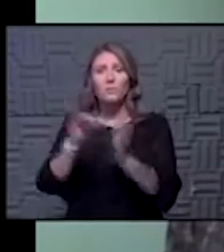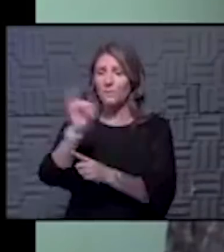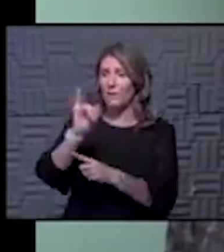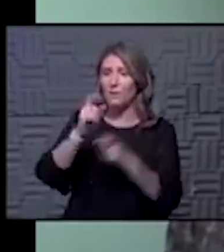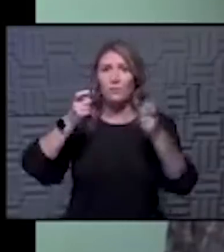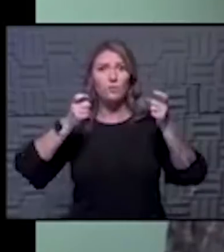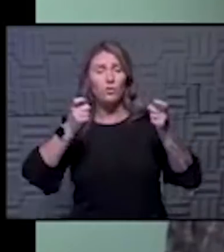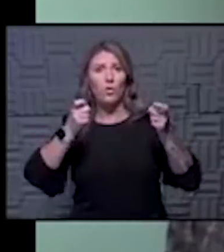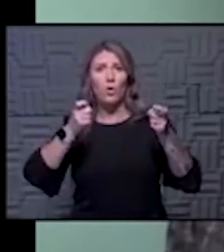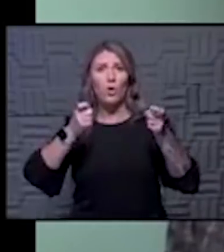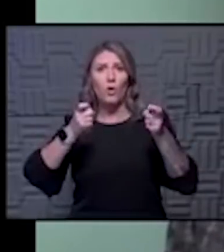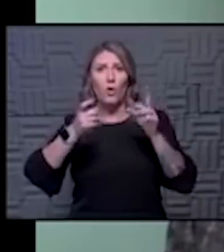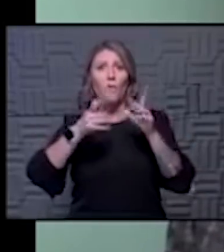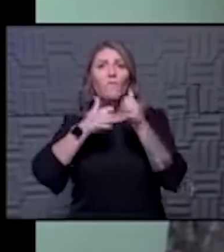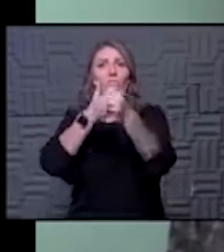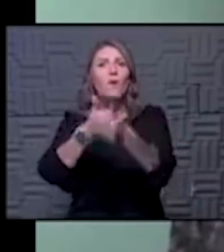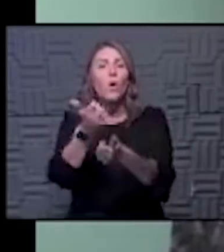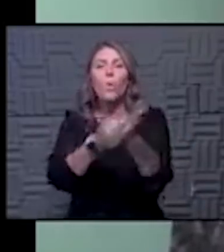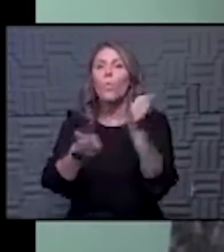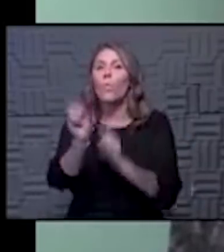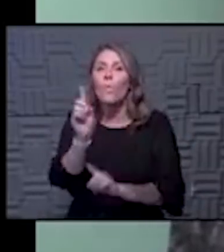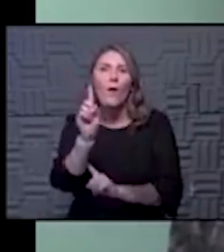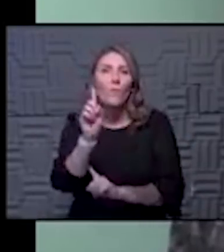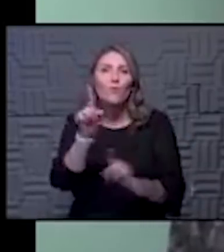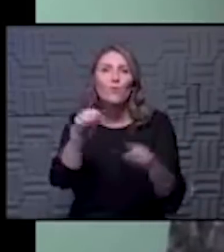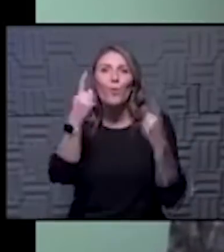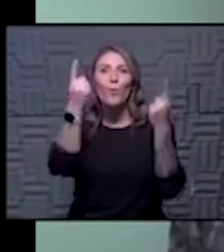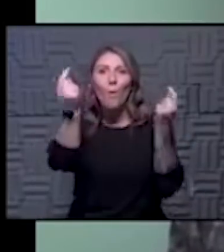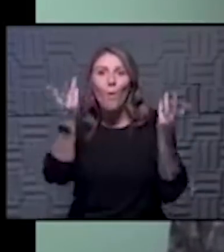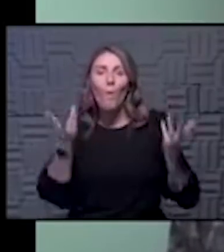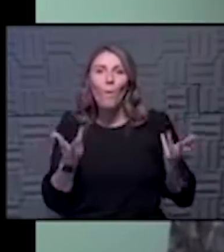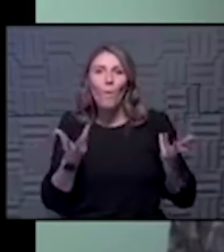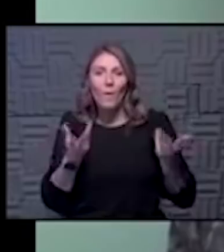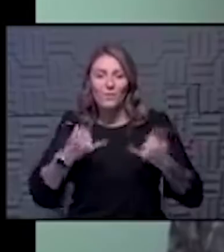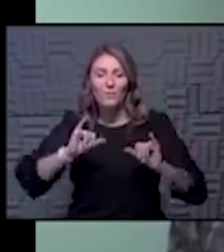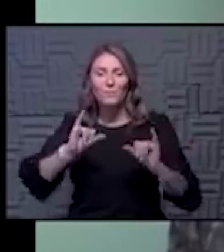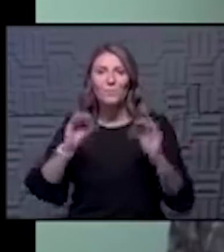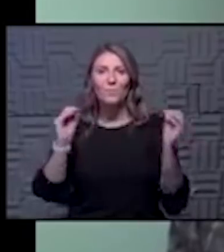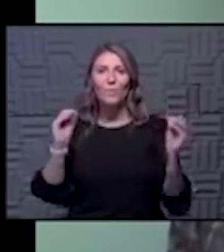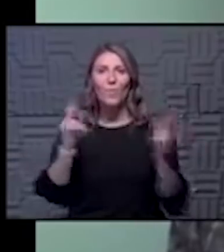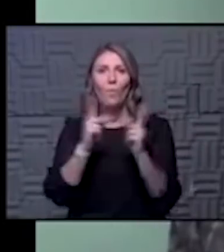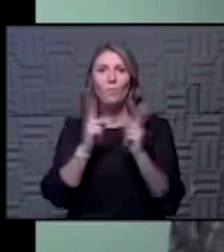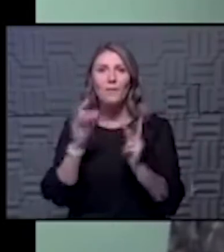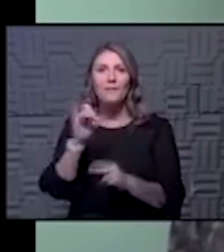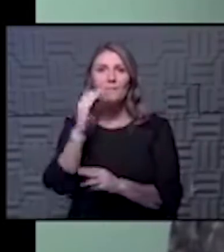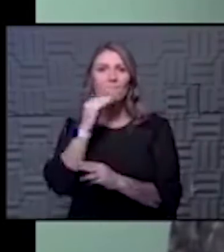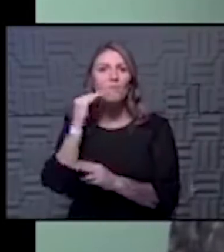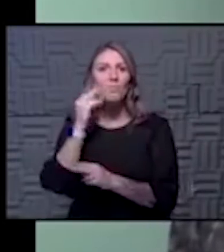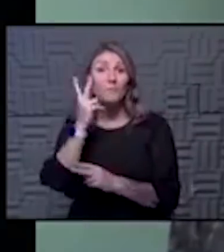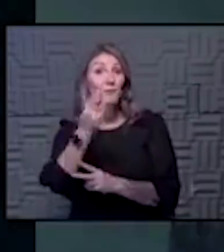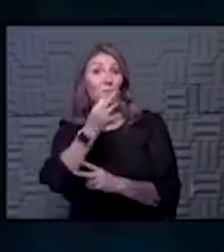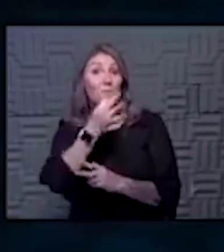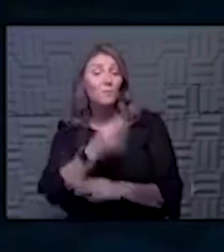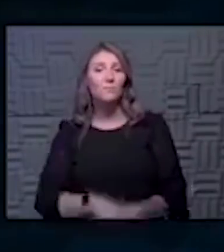control go with you wherever you go. And there's still no place like home. We'll see you soon.